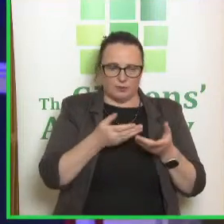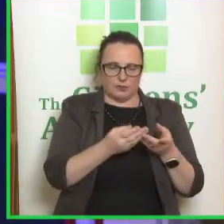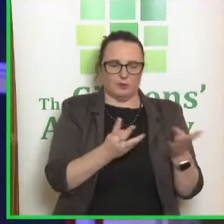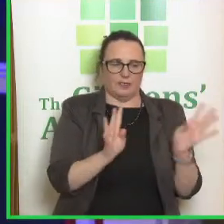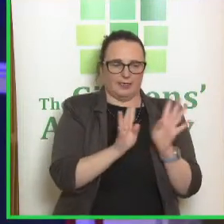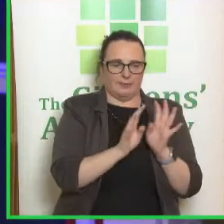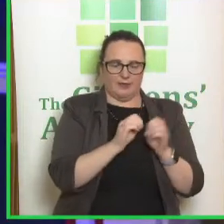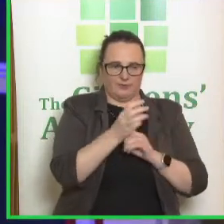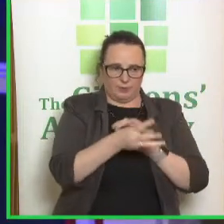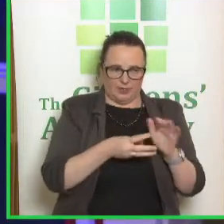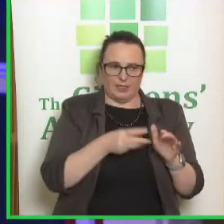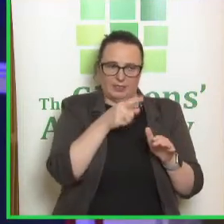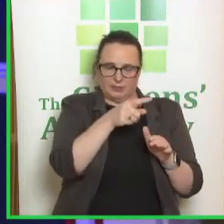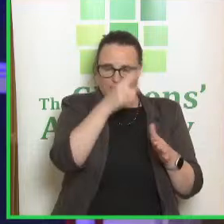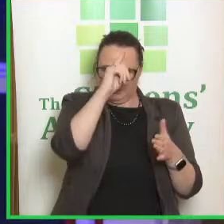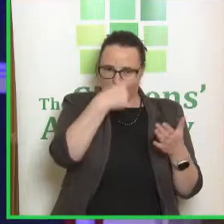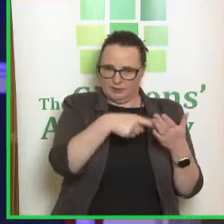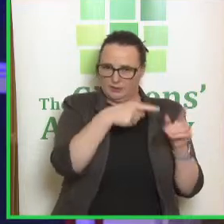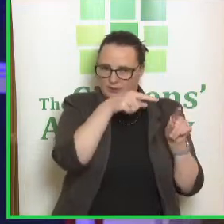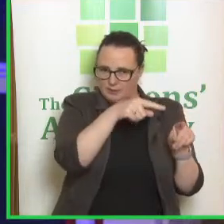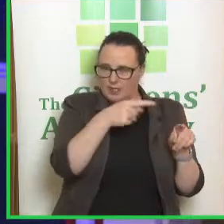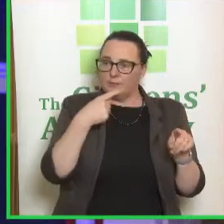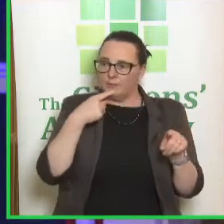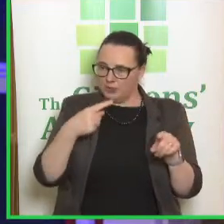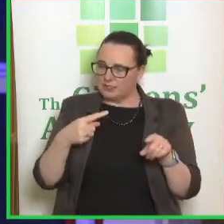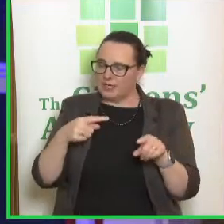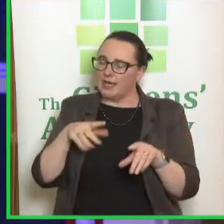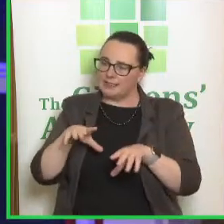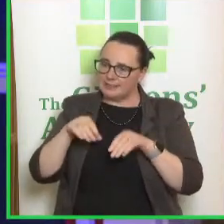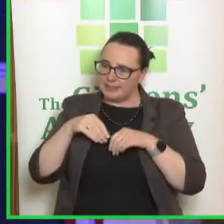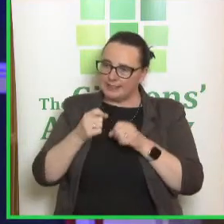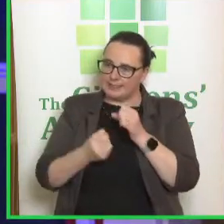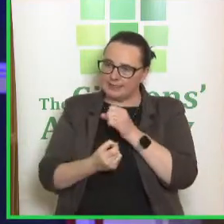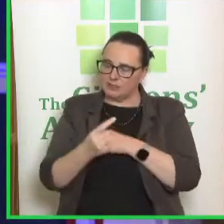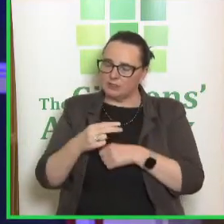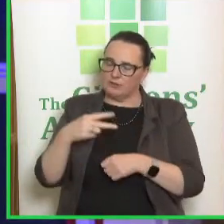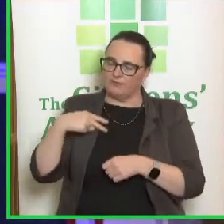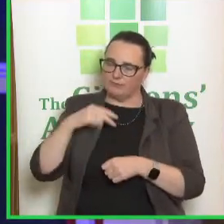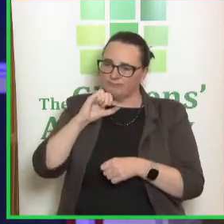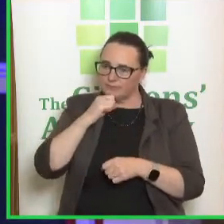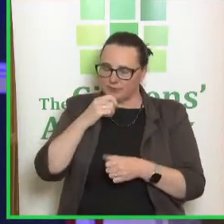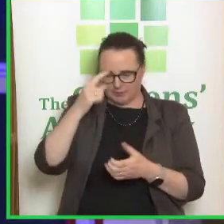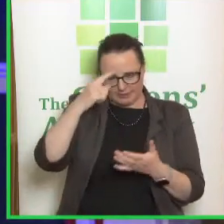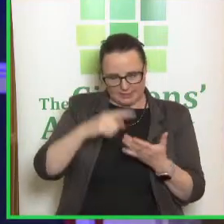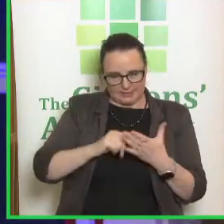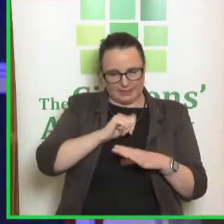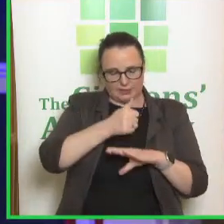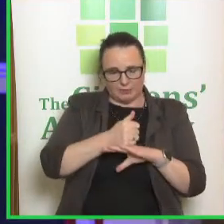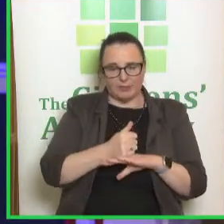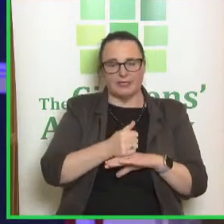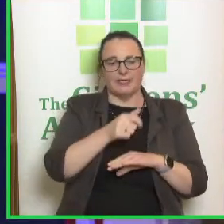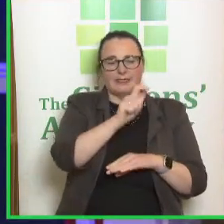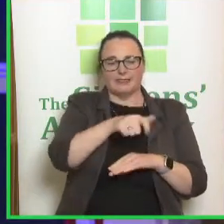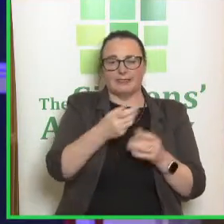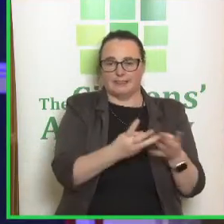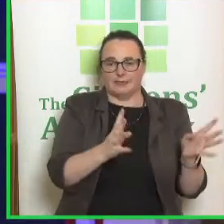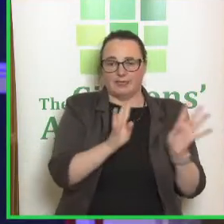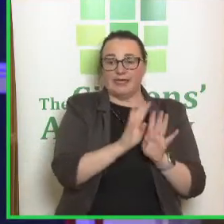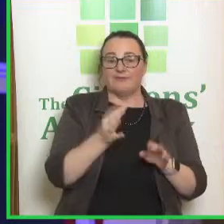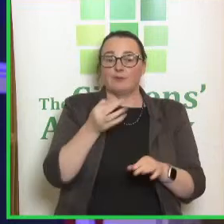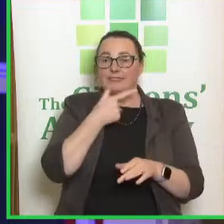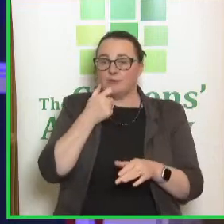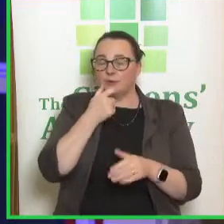Cabinet level. But what I can say and reiterate, I take this issue very seriously. That's why we set up the Citizens' Assembly. If it was easy, I think we would be